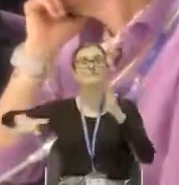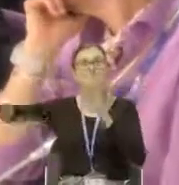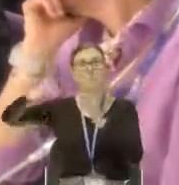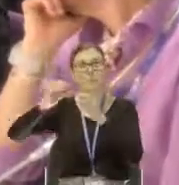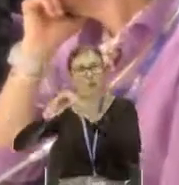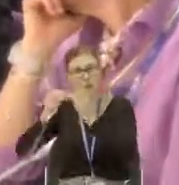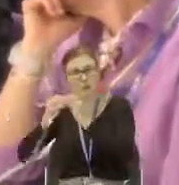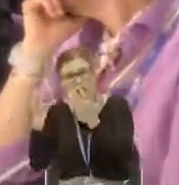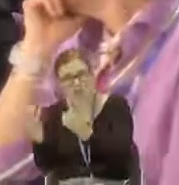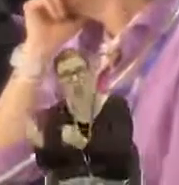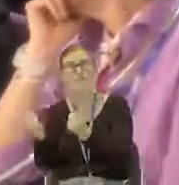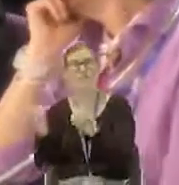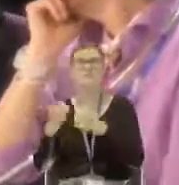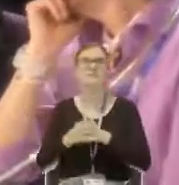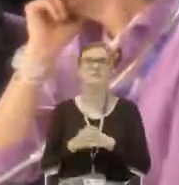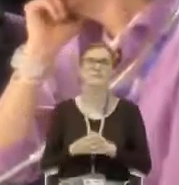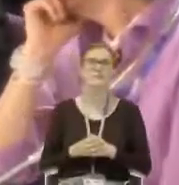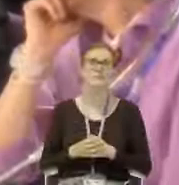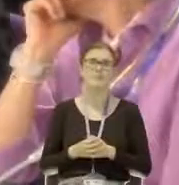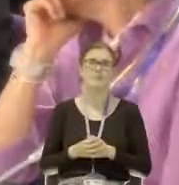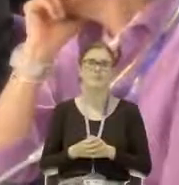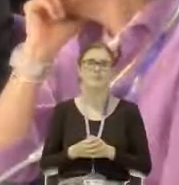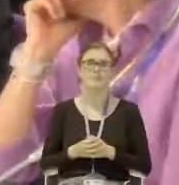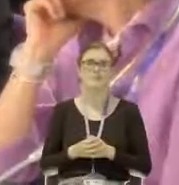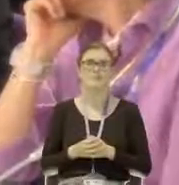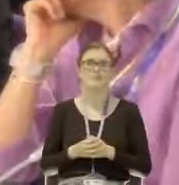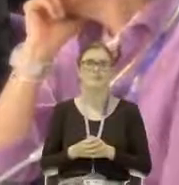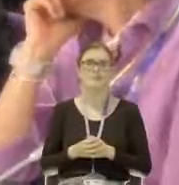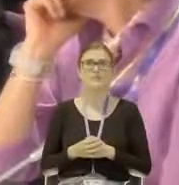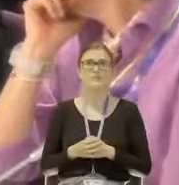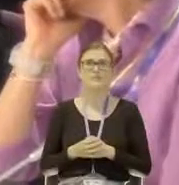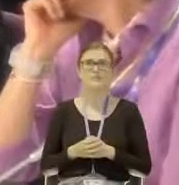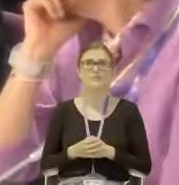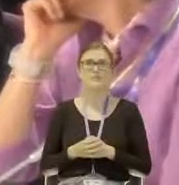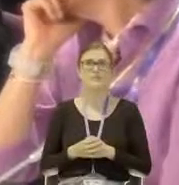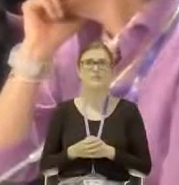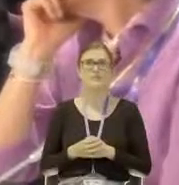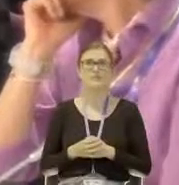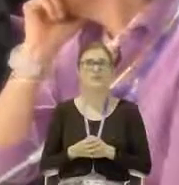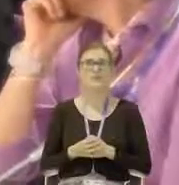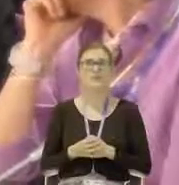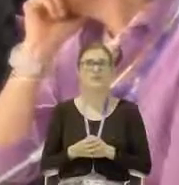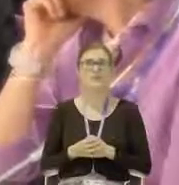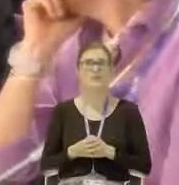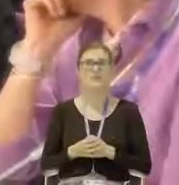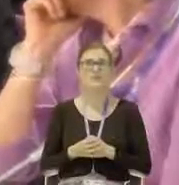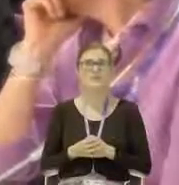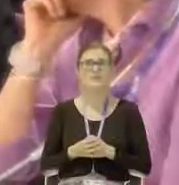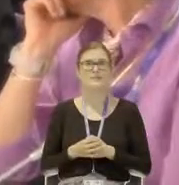This point emphasizes the crucial role of local government in crisis management.